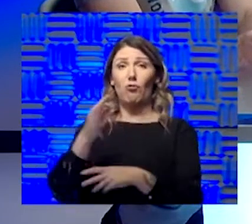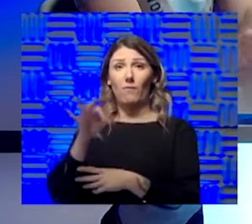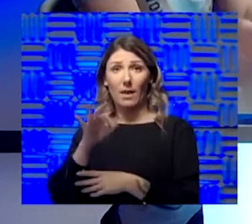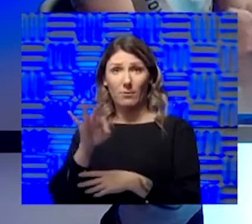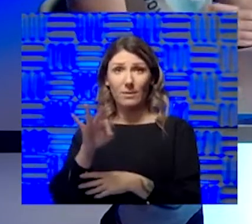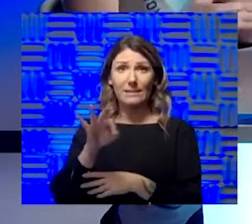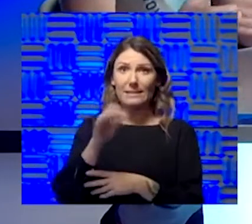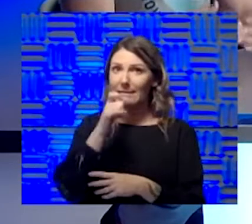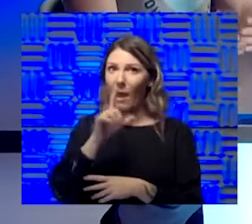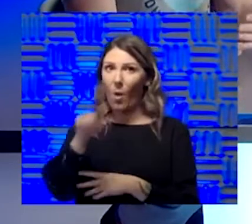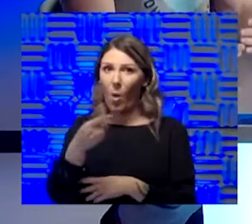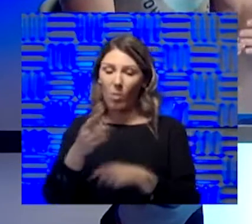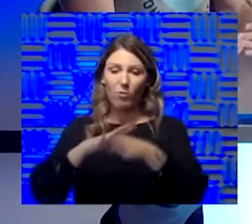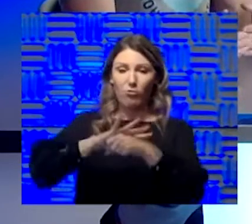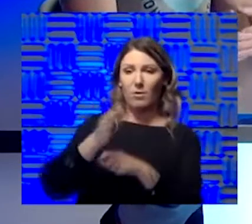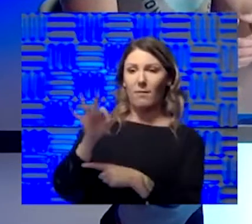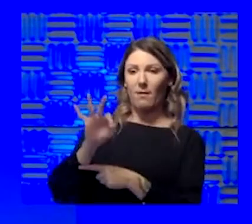one of the concerns. They could tell you that you had